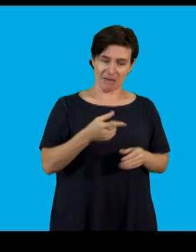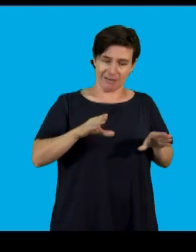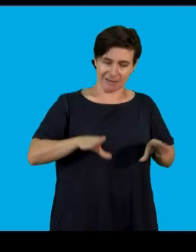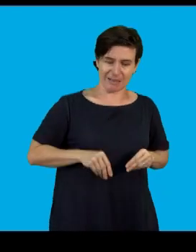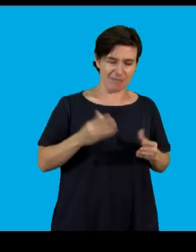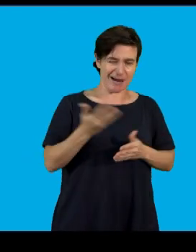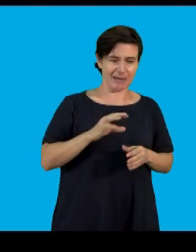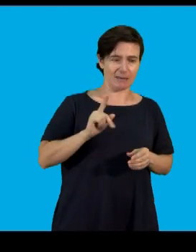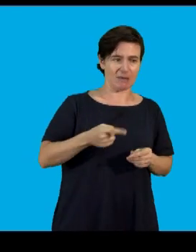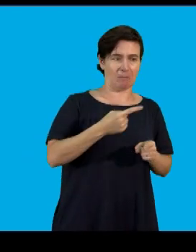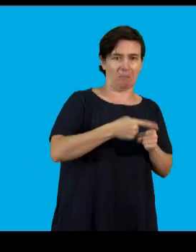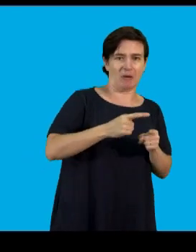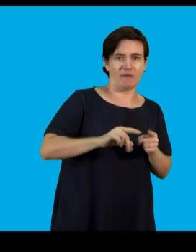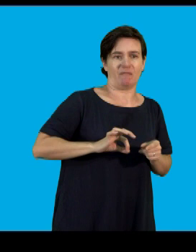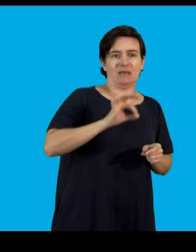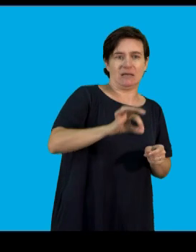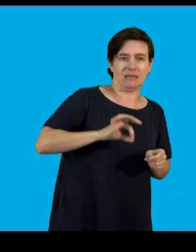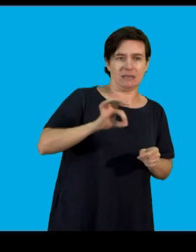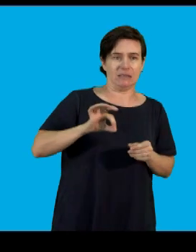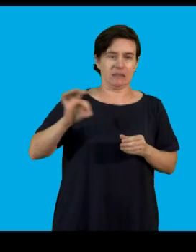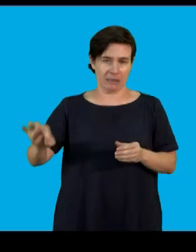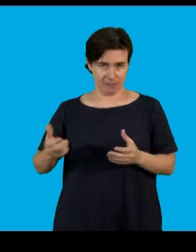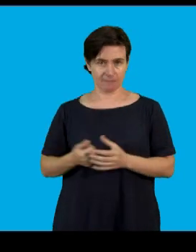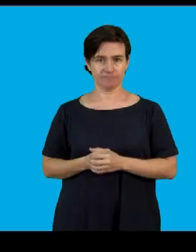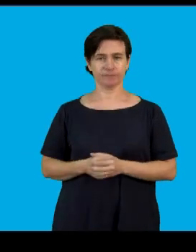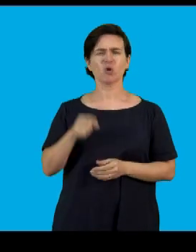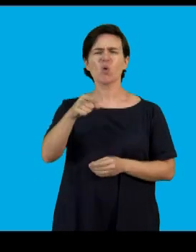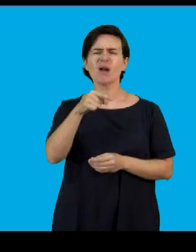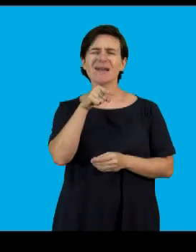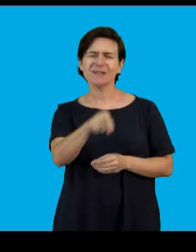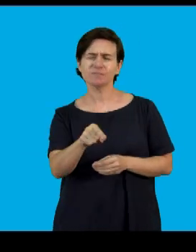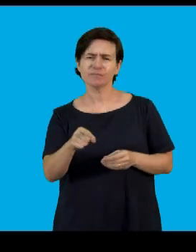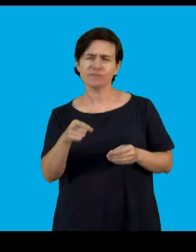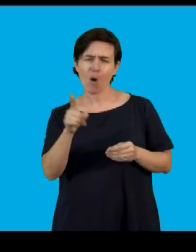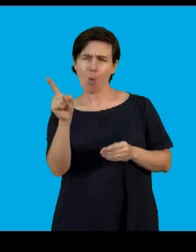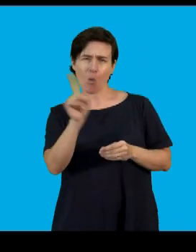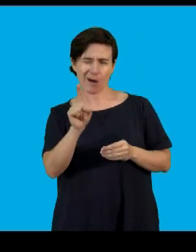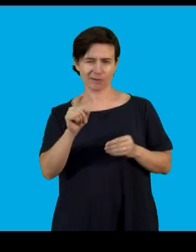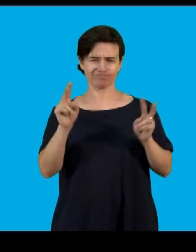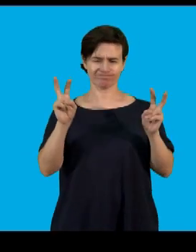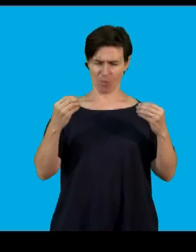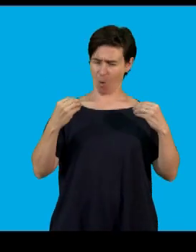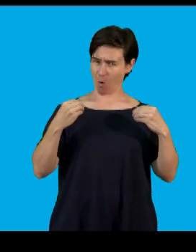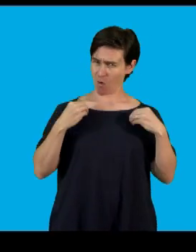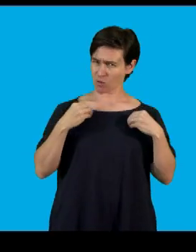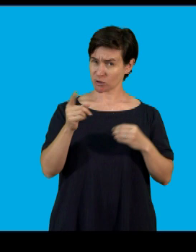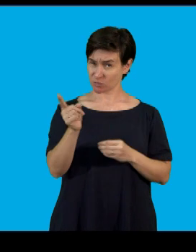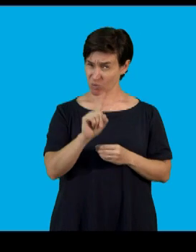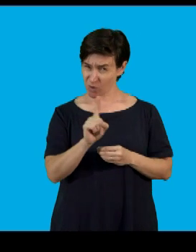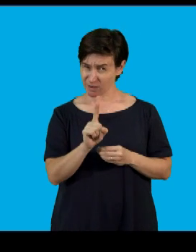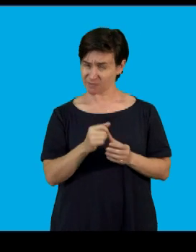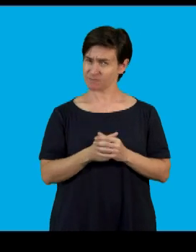business. So identify the form of ownership. You should know your forms of ownerships, and you must know the characteristics. So they've given